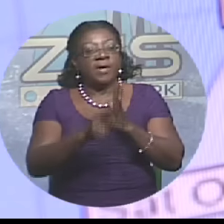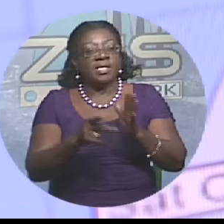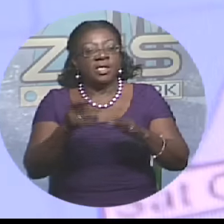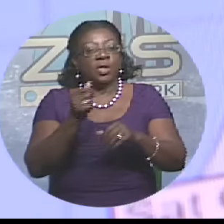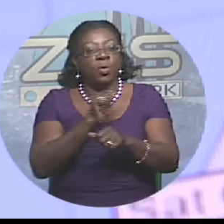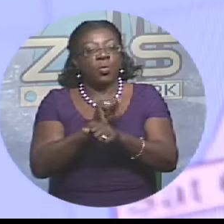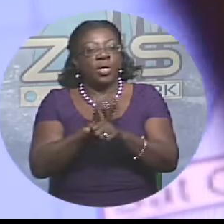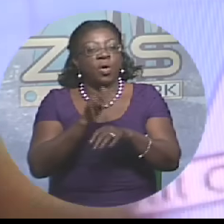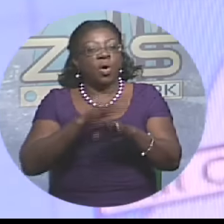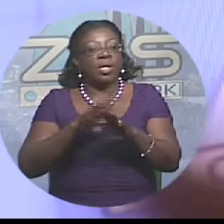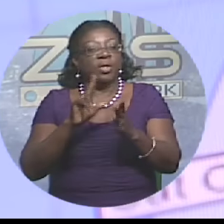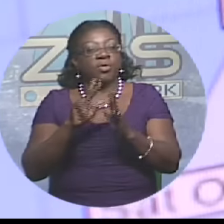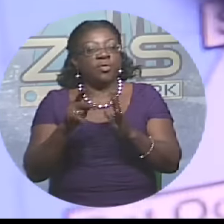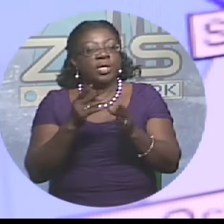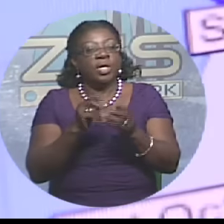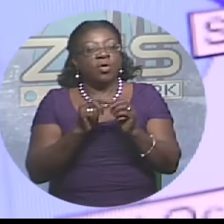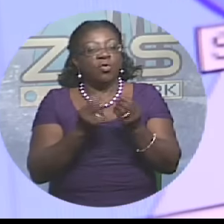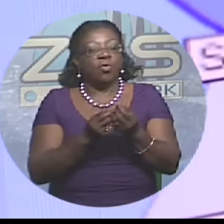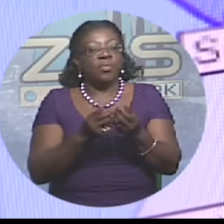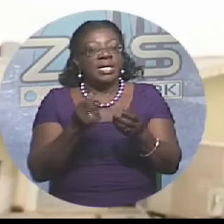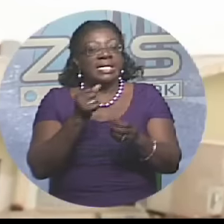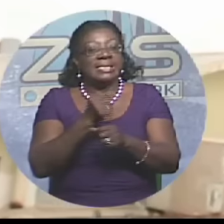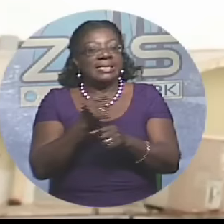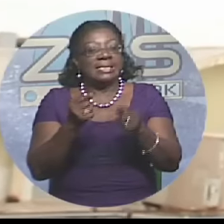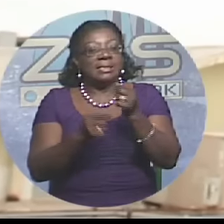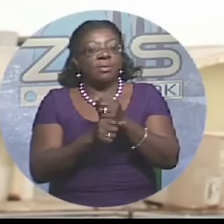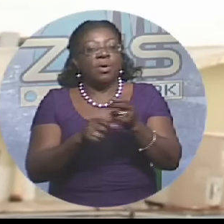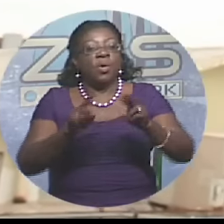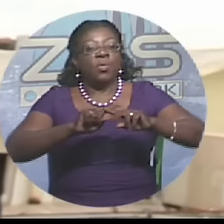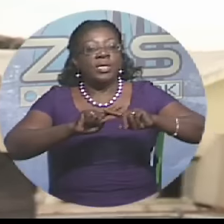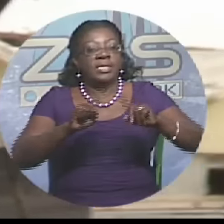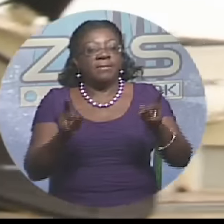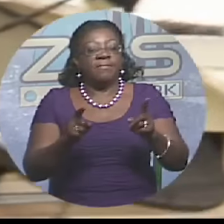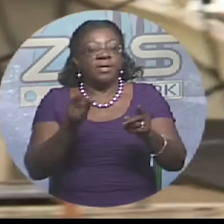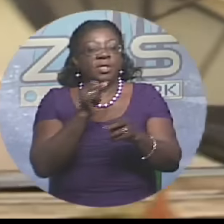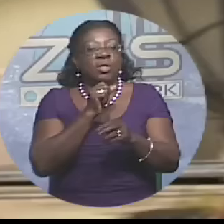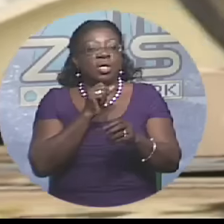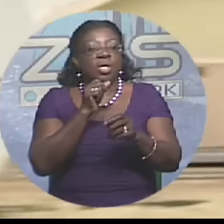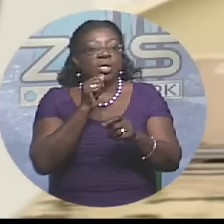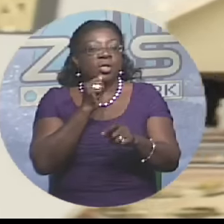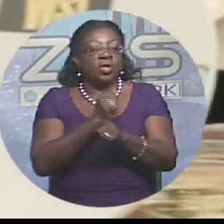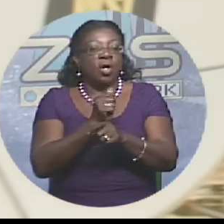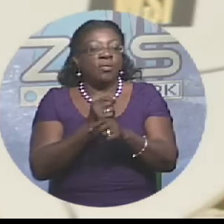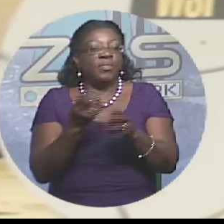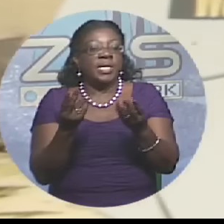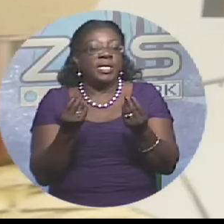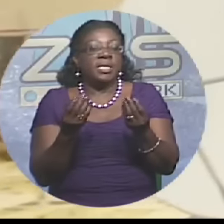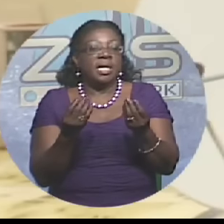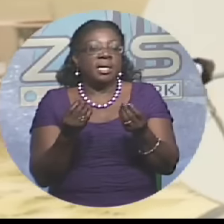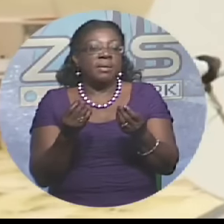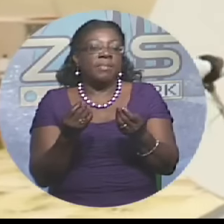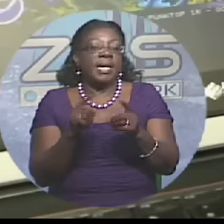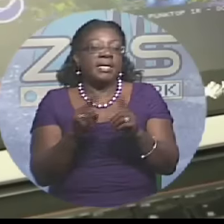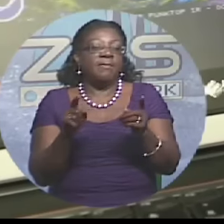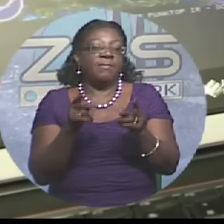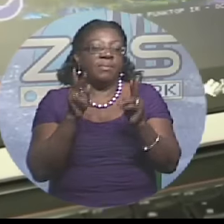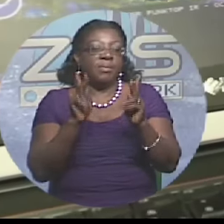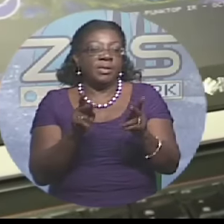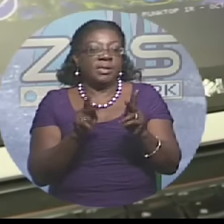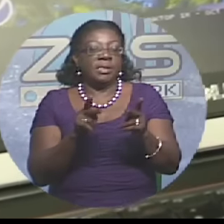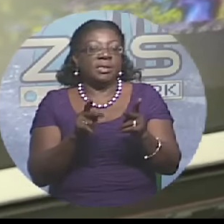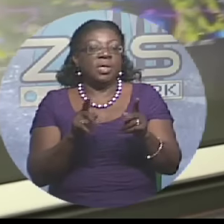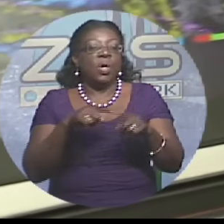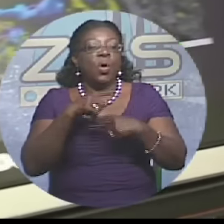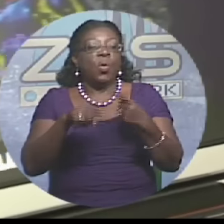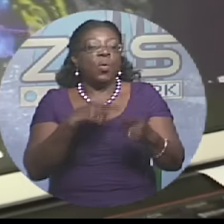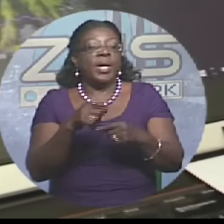3-tiered system, with the difference in job functions being likened to those of doctors and nurses. When hurricanes form,